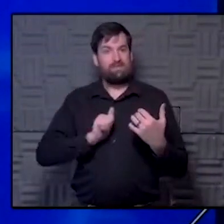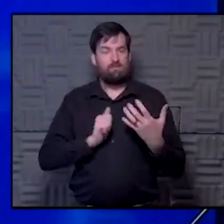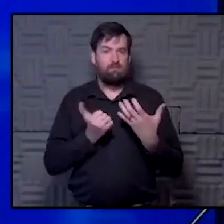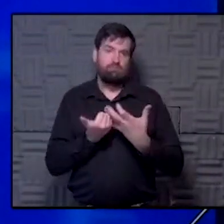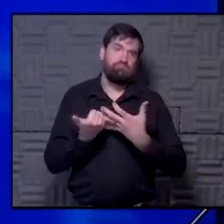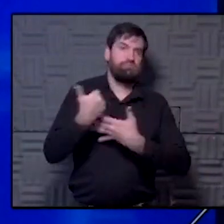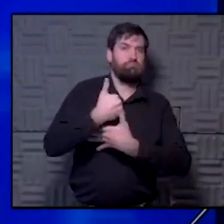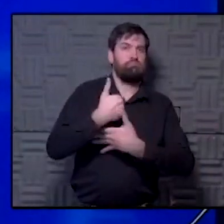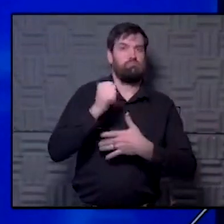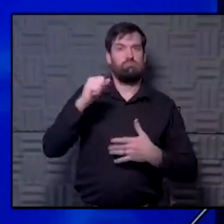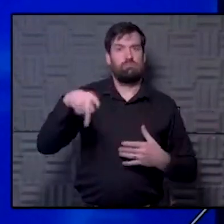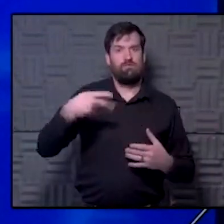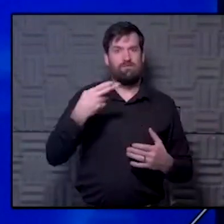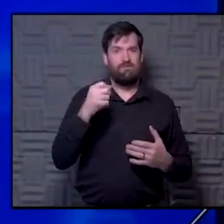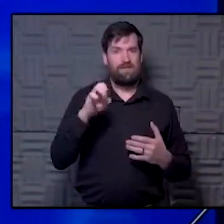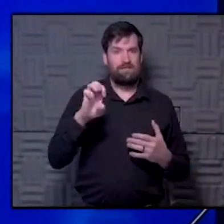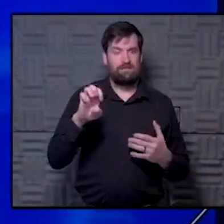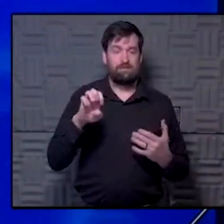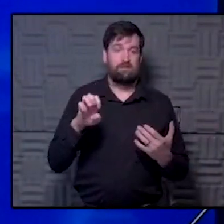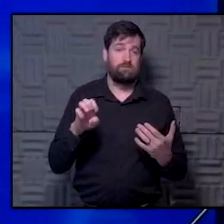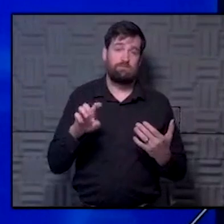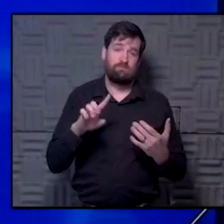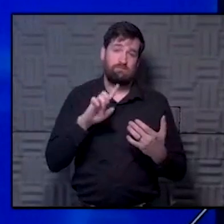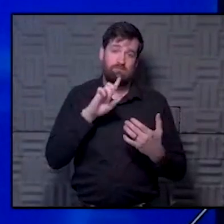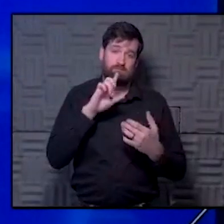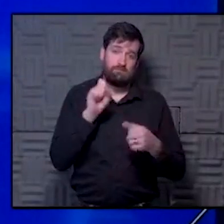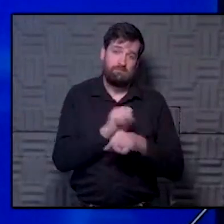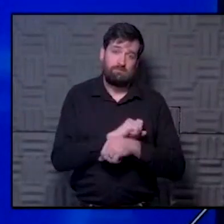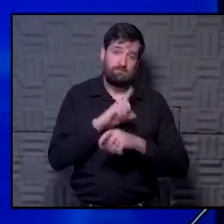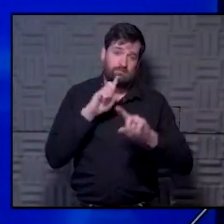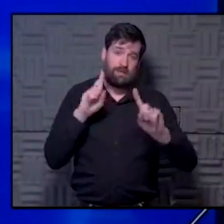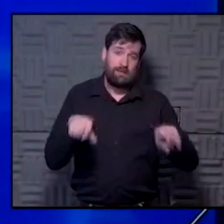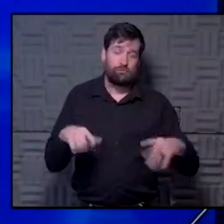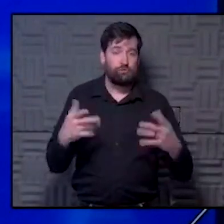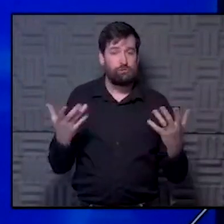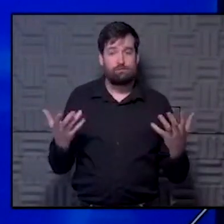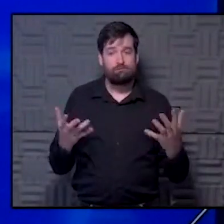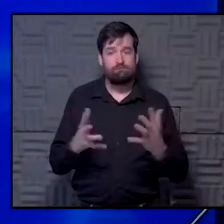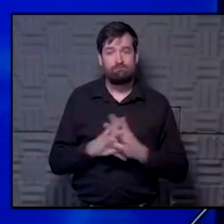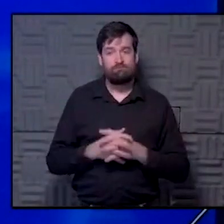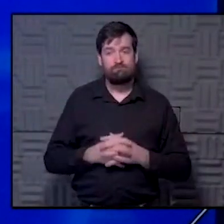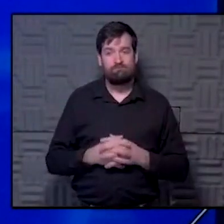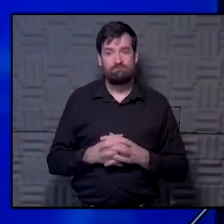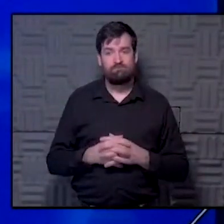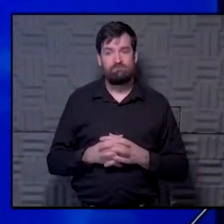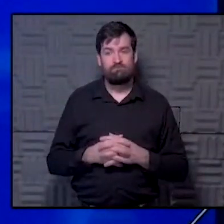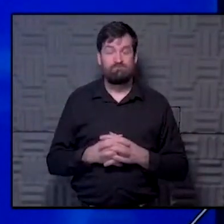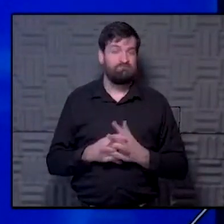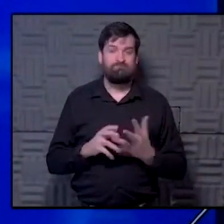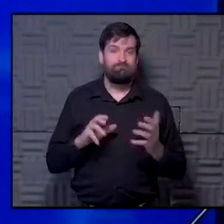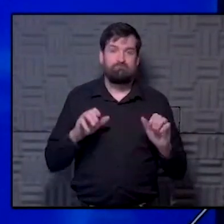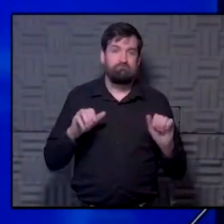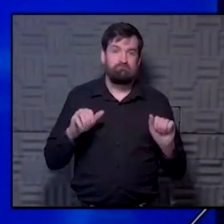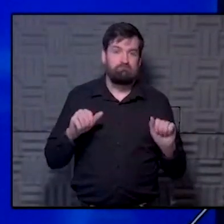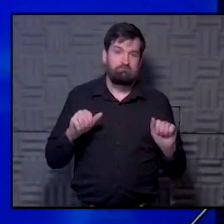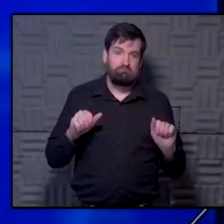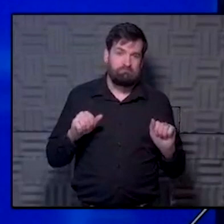And I think the reality, the answer to that question is you probably